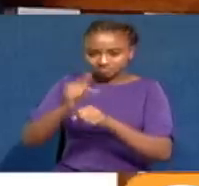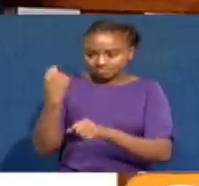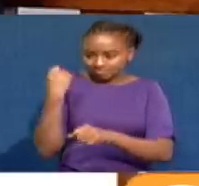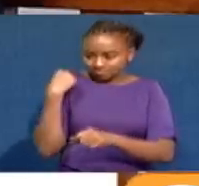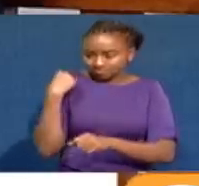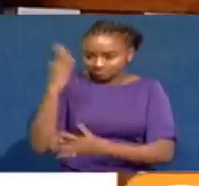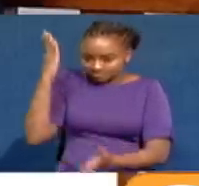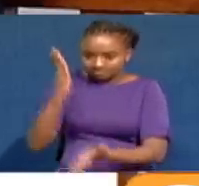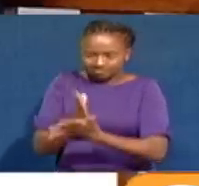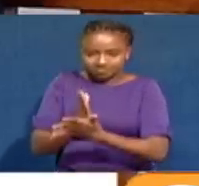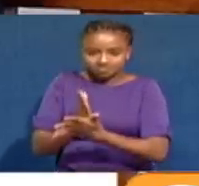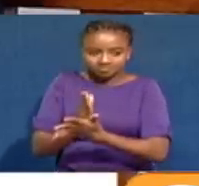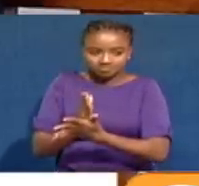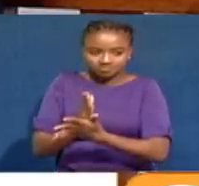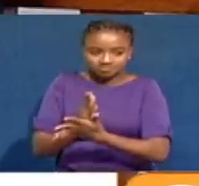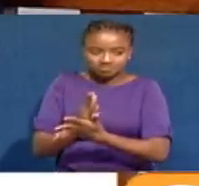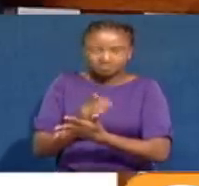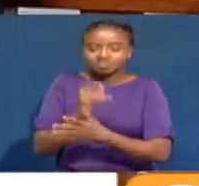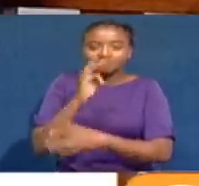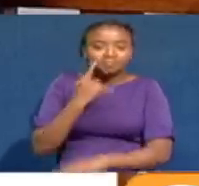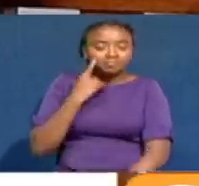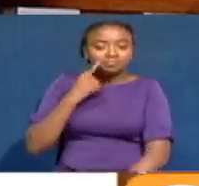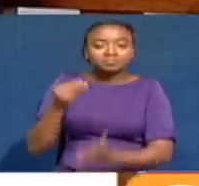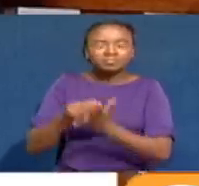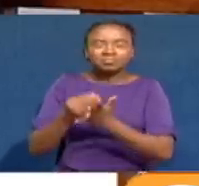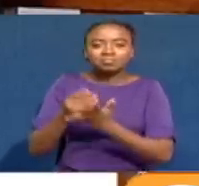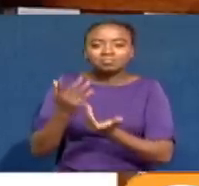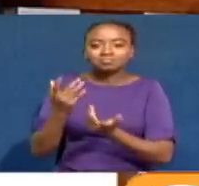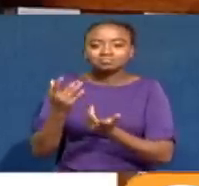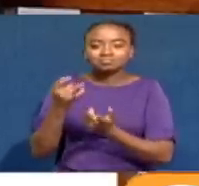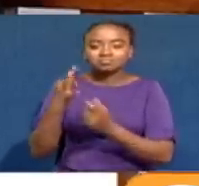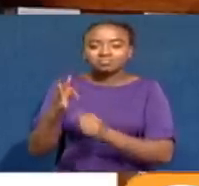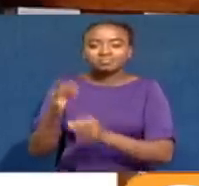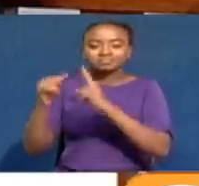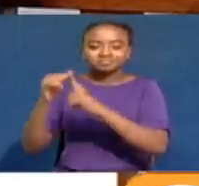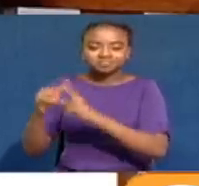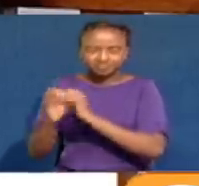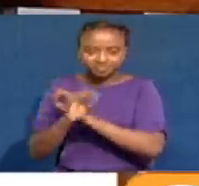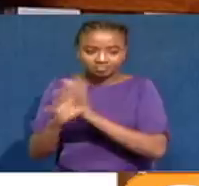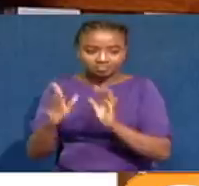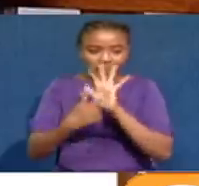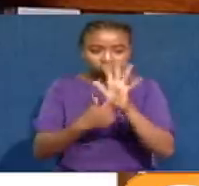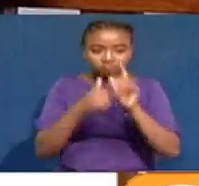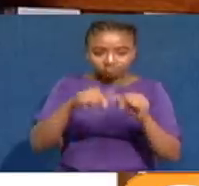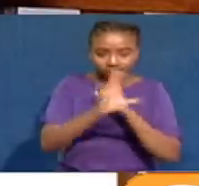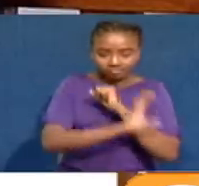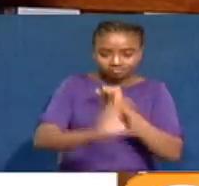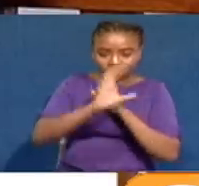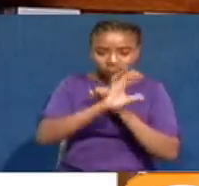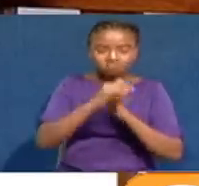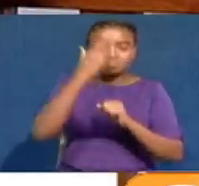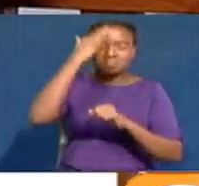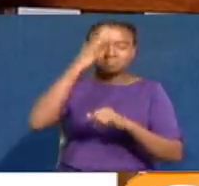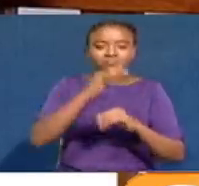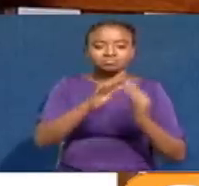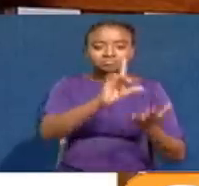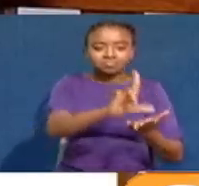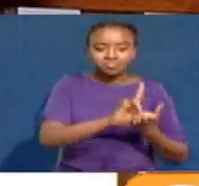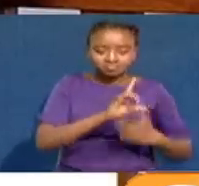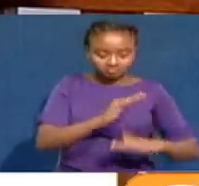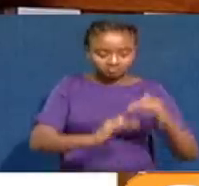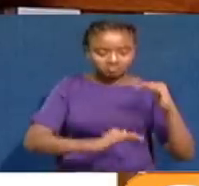bombard people with the figures that don't add up. When we know in this country, the debt ceiling put by the